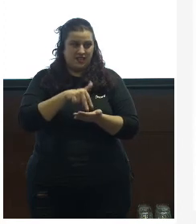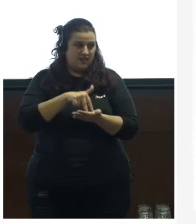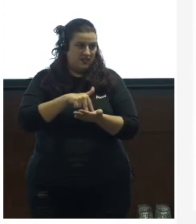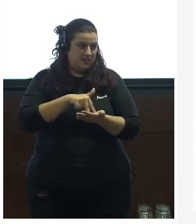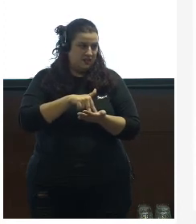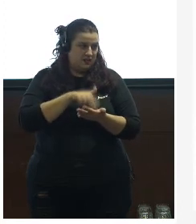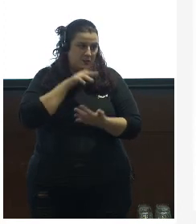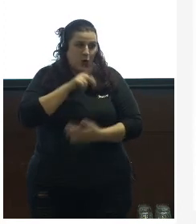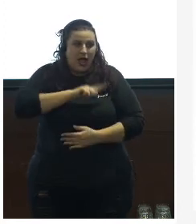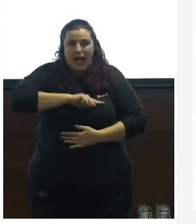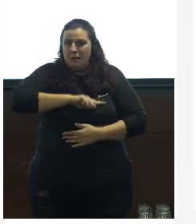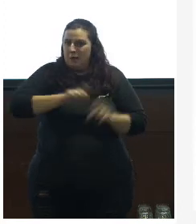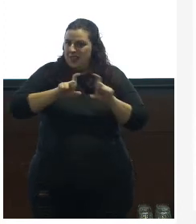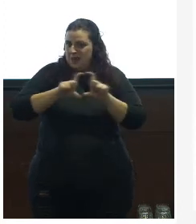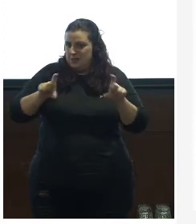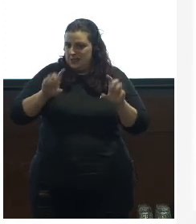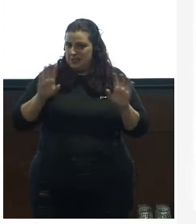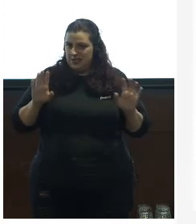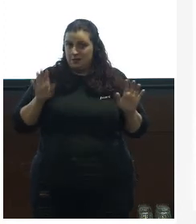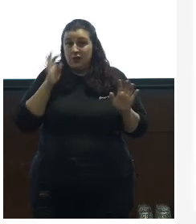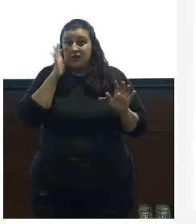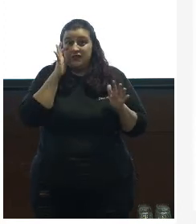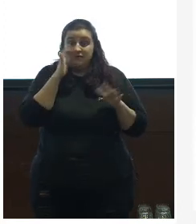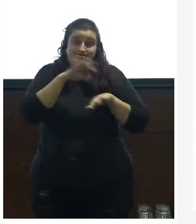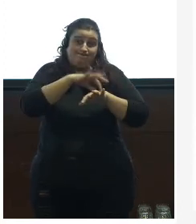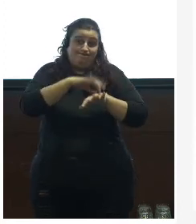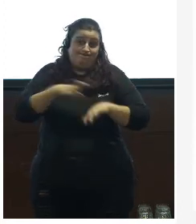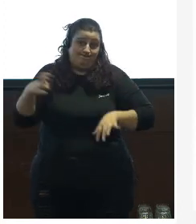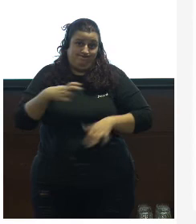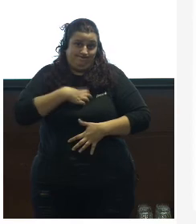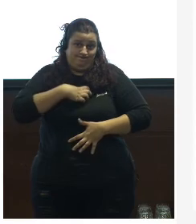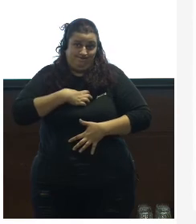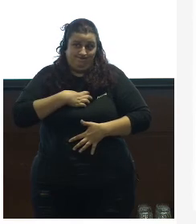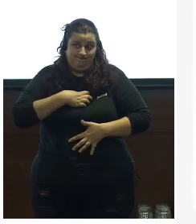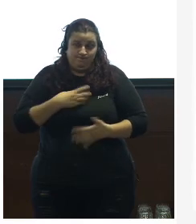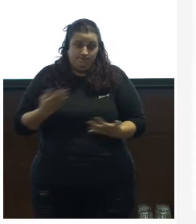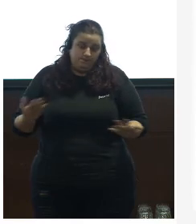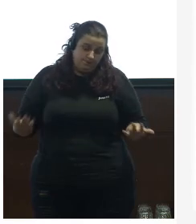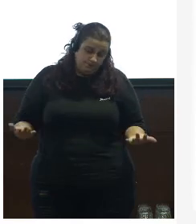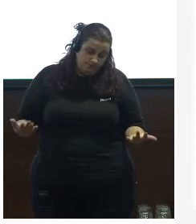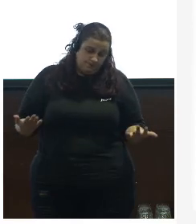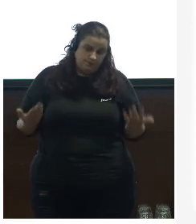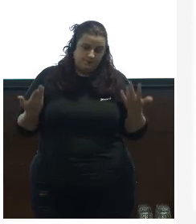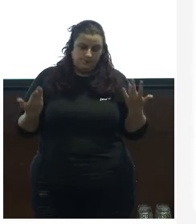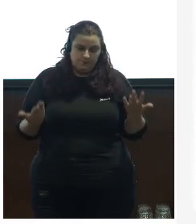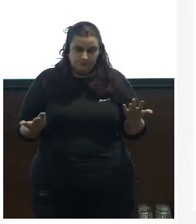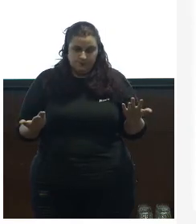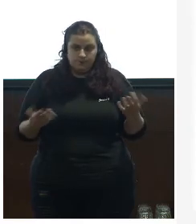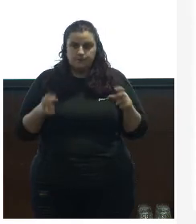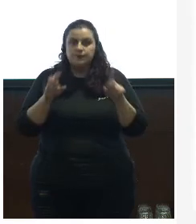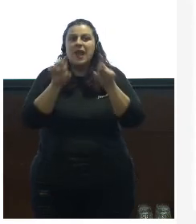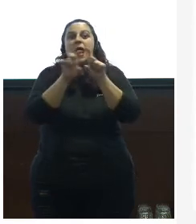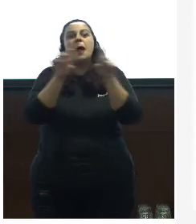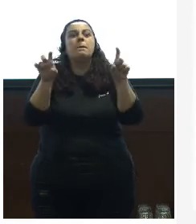to the motivations. It's true. Business needs to make a profit. I understand perfectly that. But we